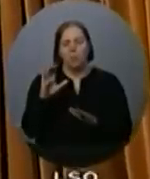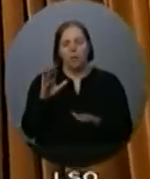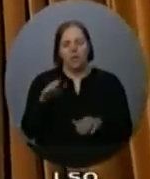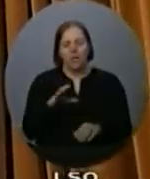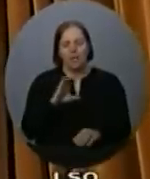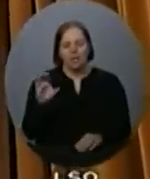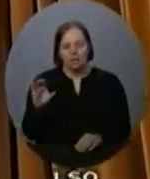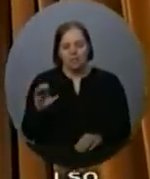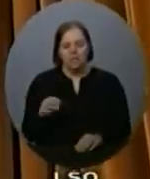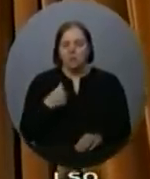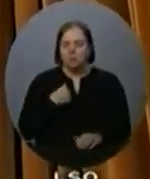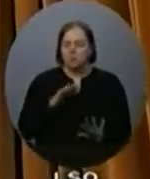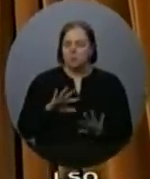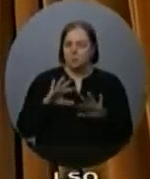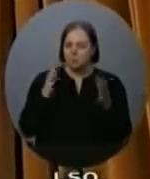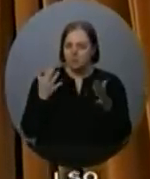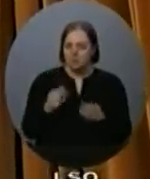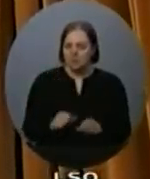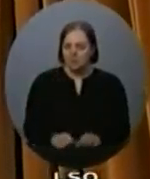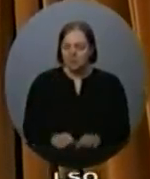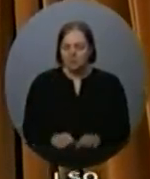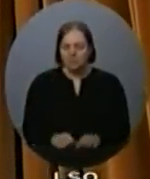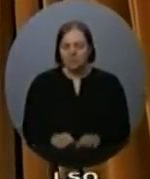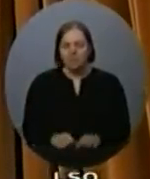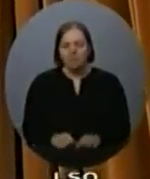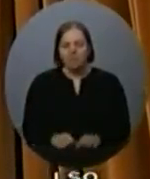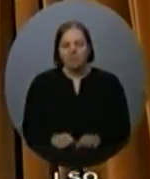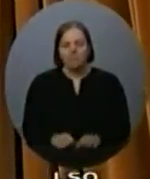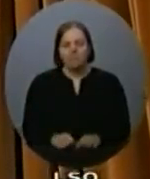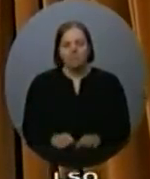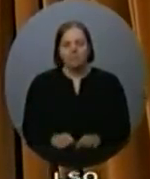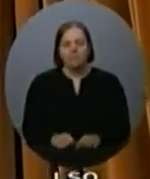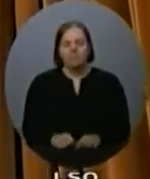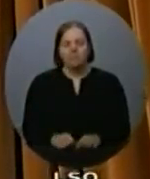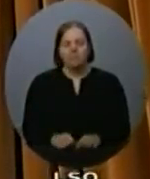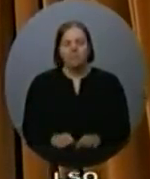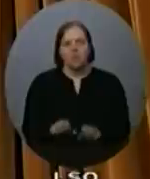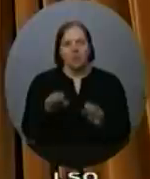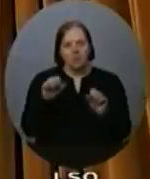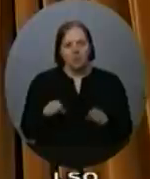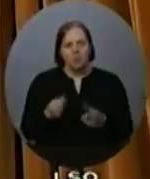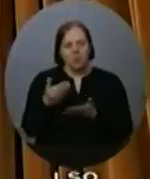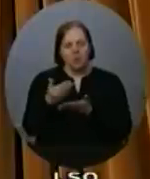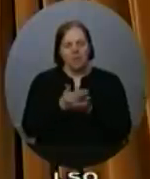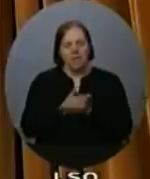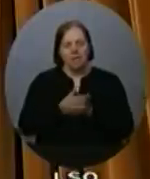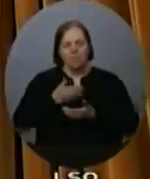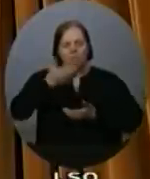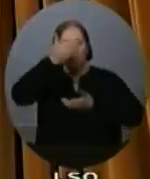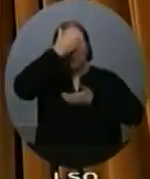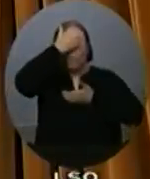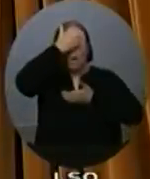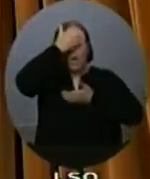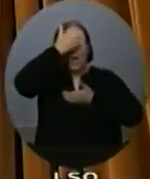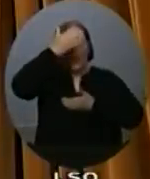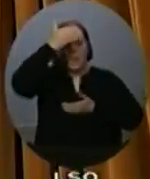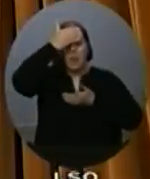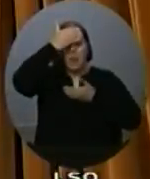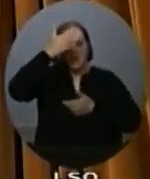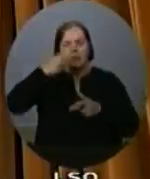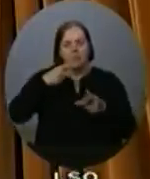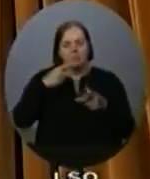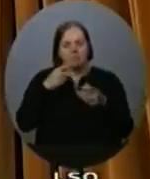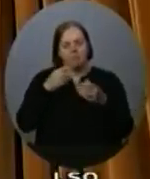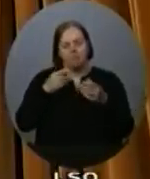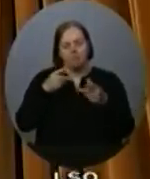oath of Canadian citizenship and joining our Canadian family. I believe Canadian citizenship is invaluable and I'm